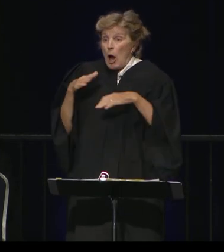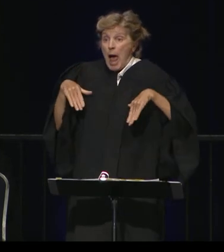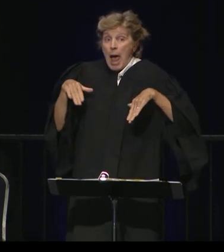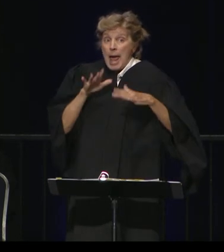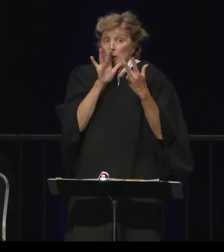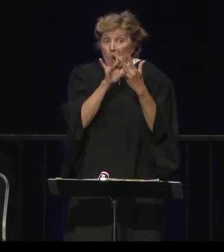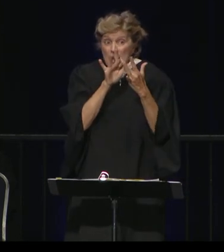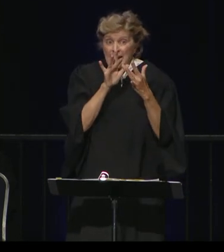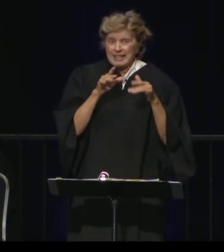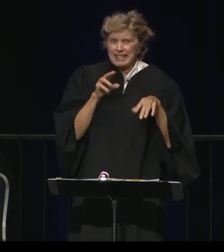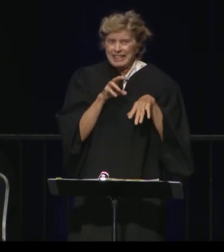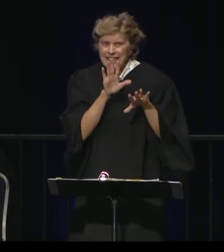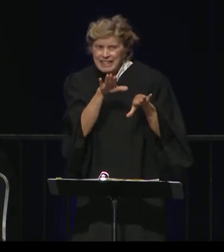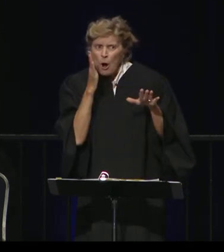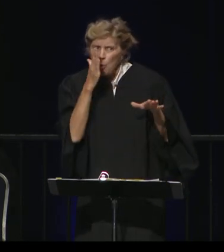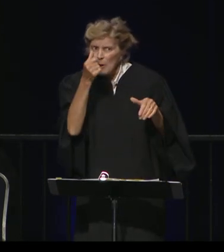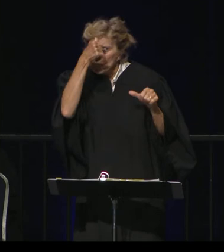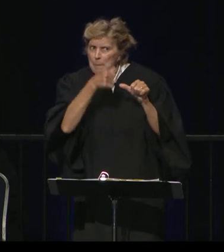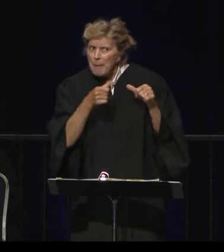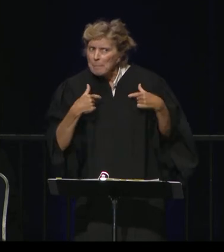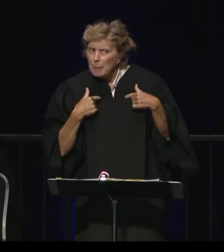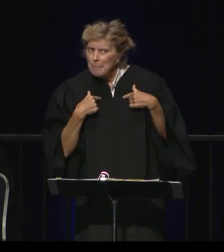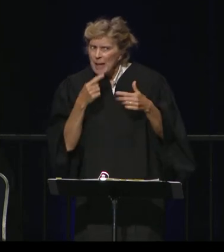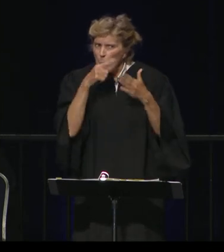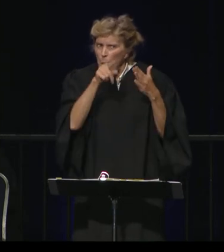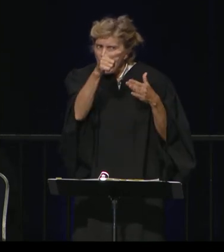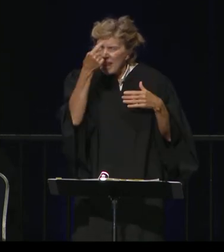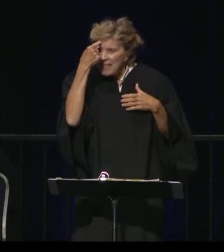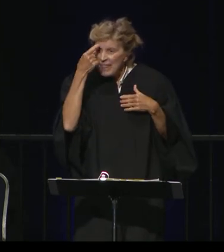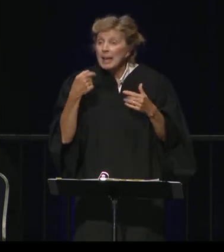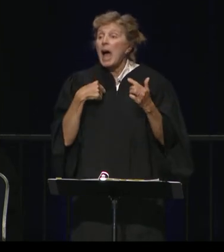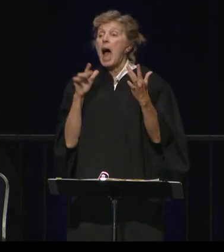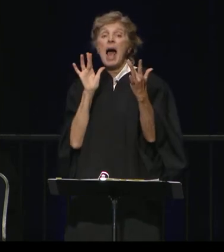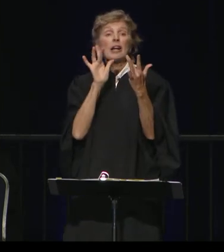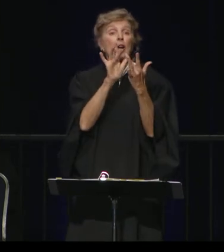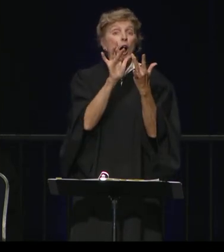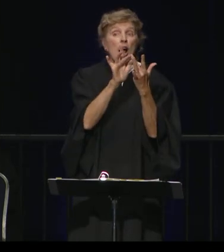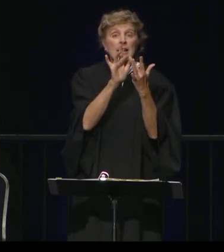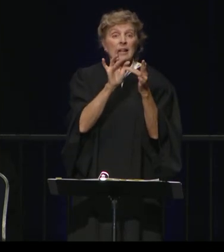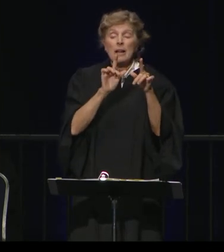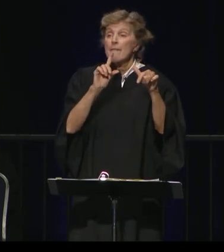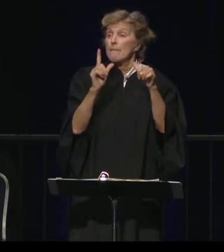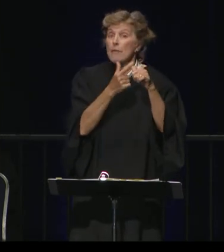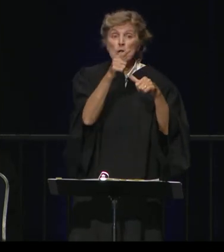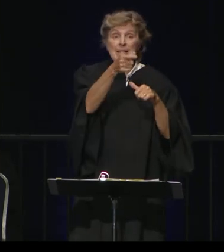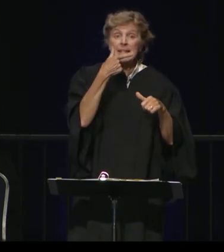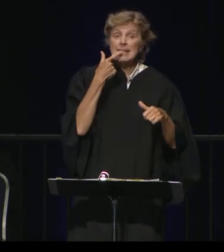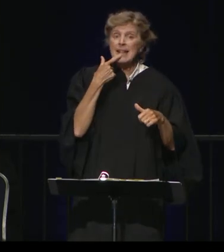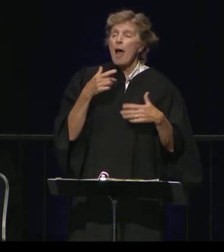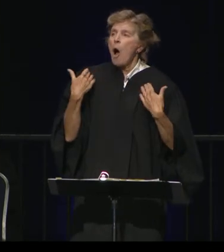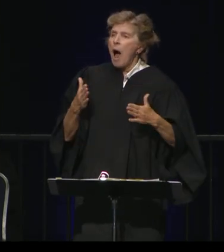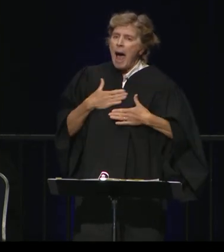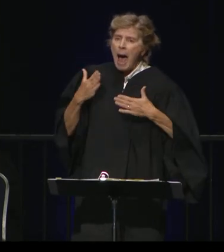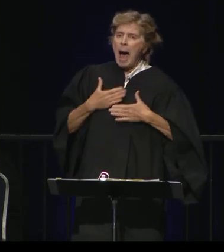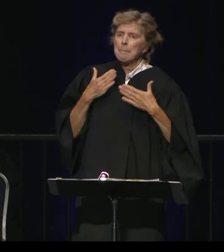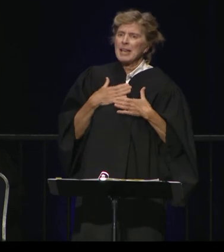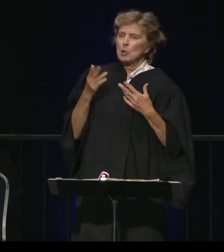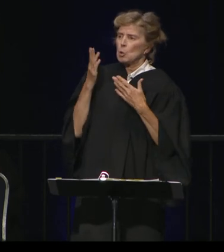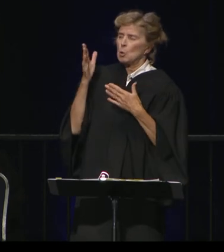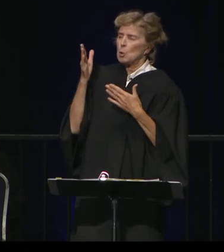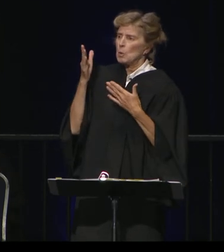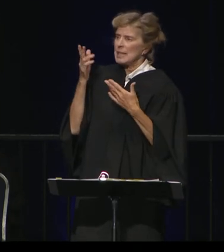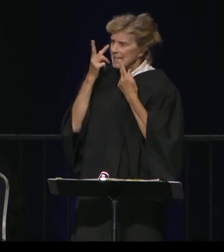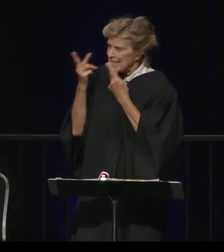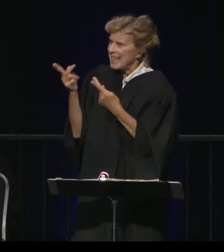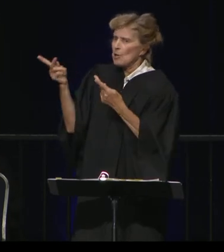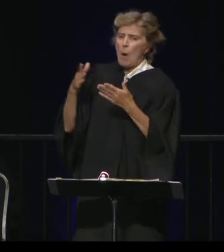nervous. Is this person going to remember me? What's he going to think? And I reached out, and the first thing that happened was he was so glad to hear from me and to see me, and I was just